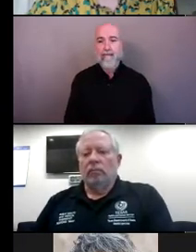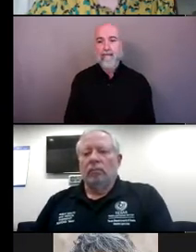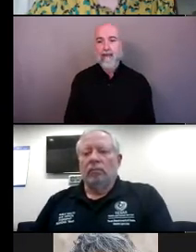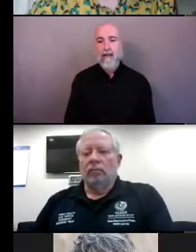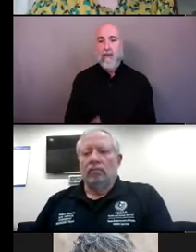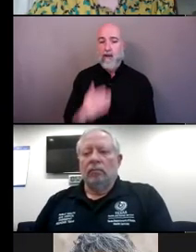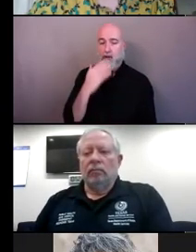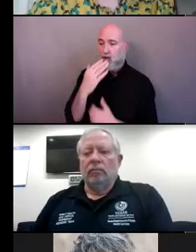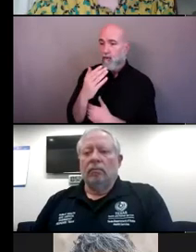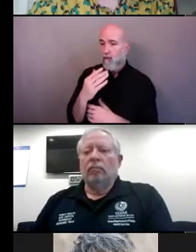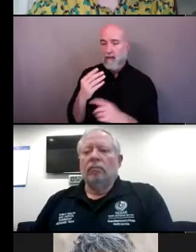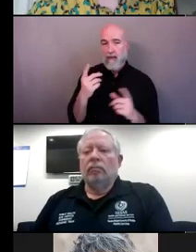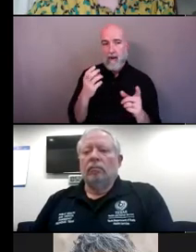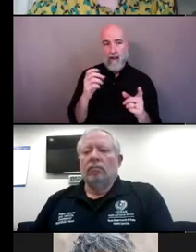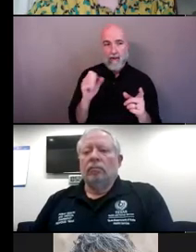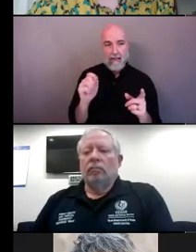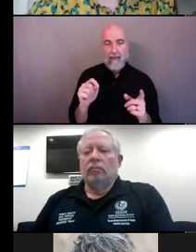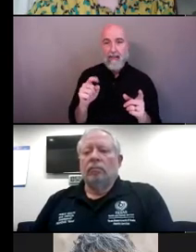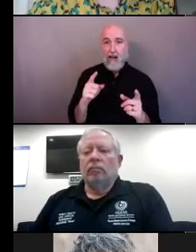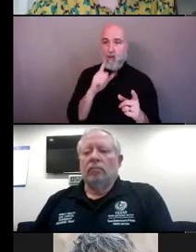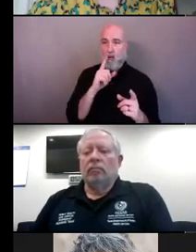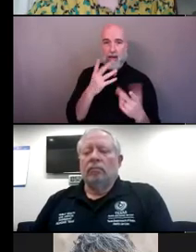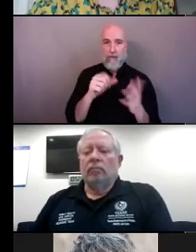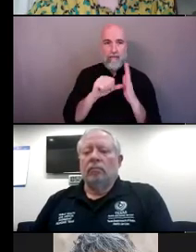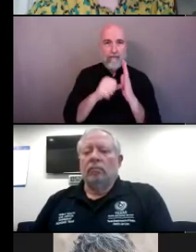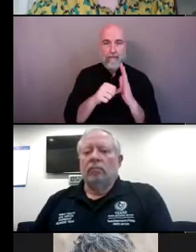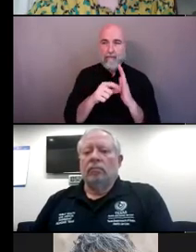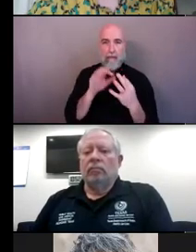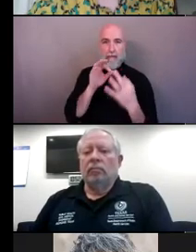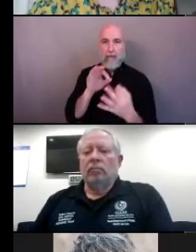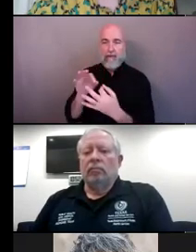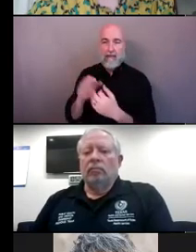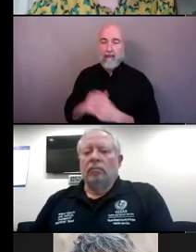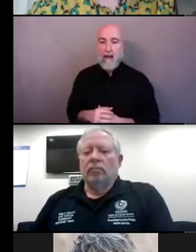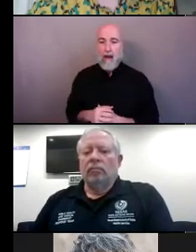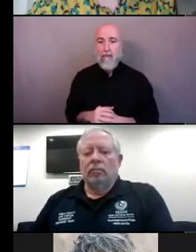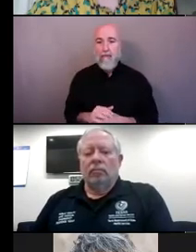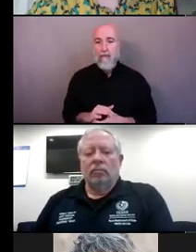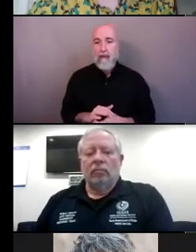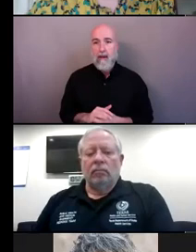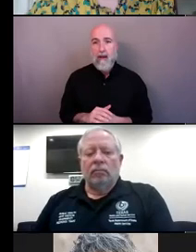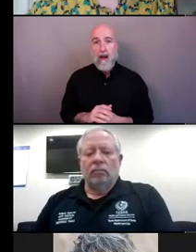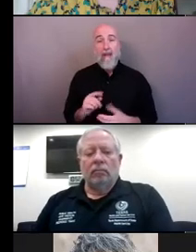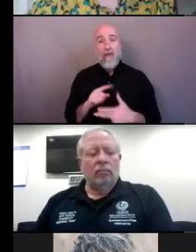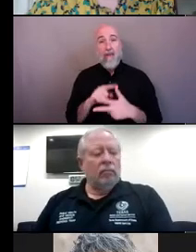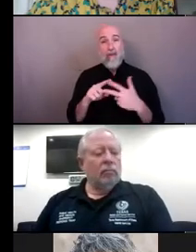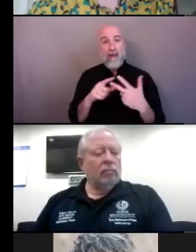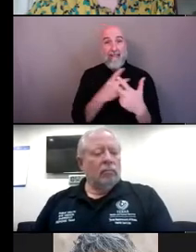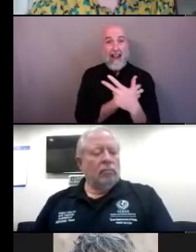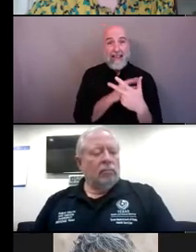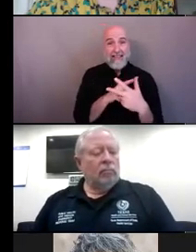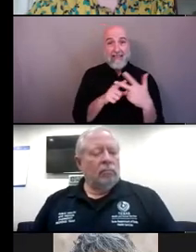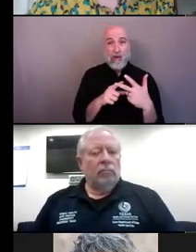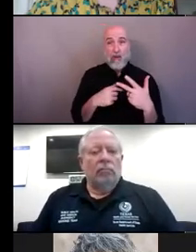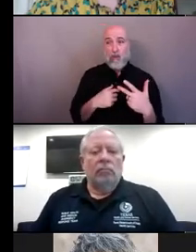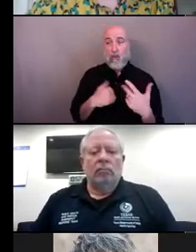morning, Dr. Hellerstedt. I think the points you stated are perfectly well stated. Of the 3 vaccines we currently